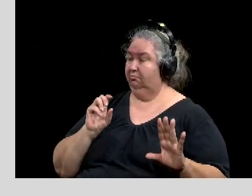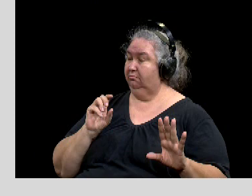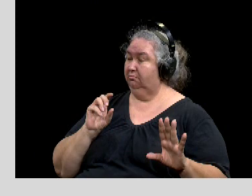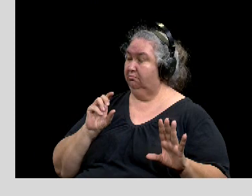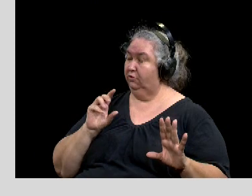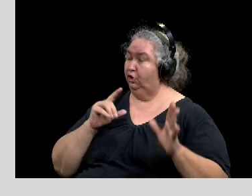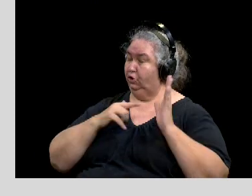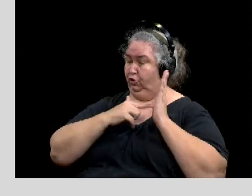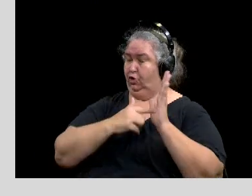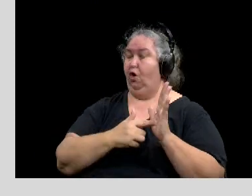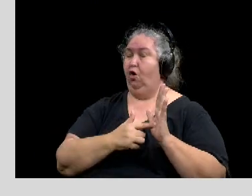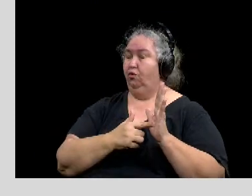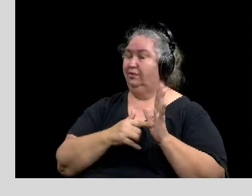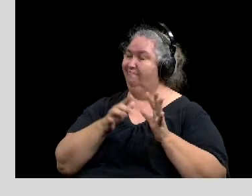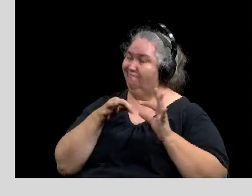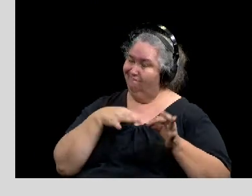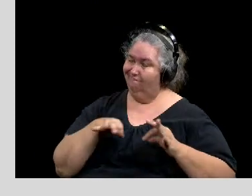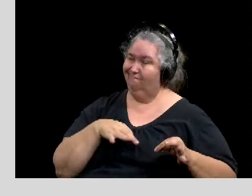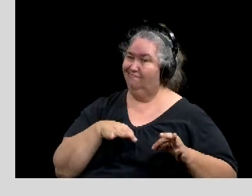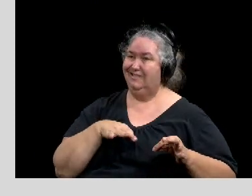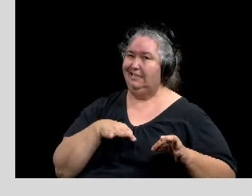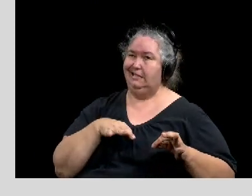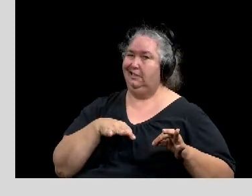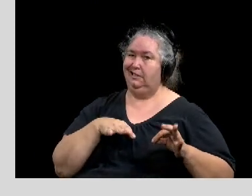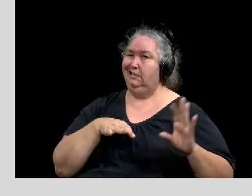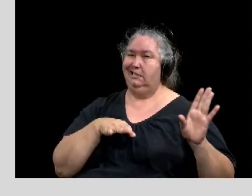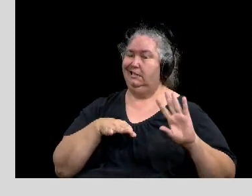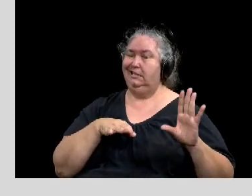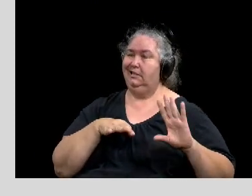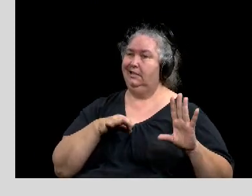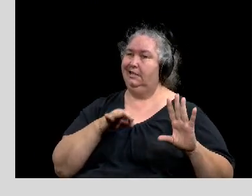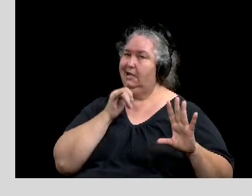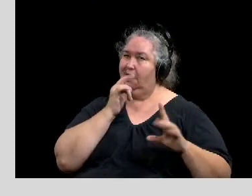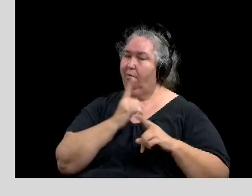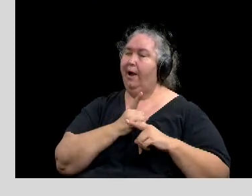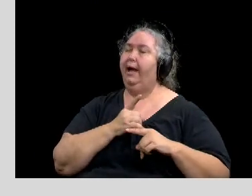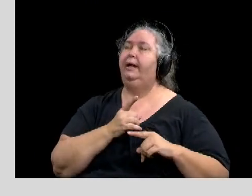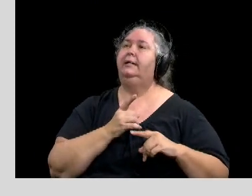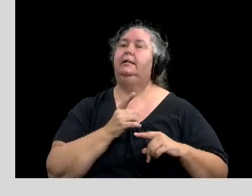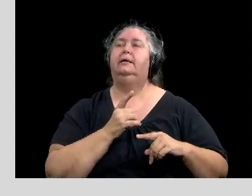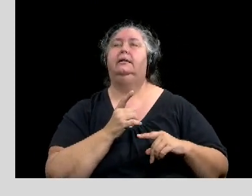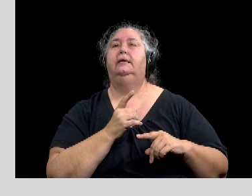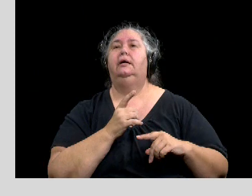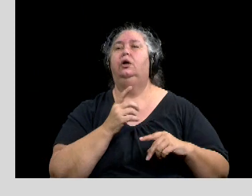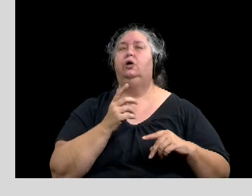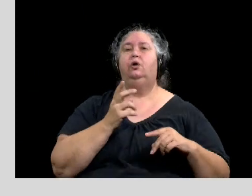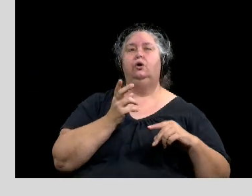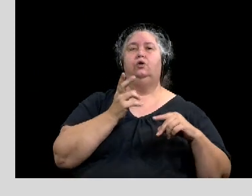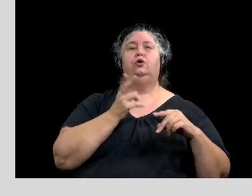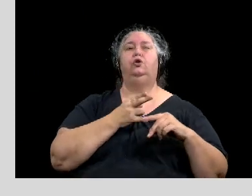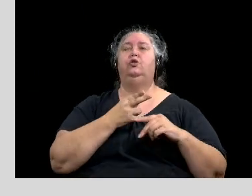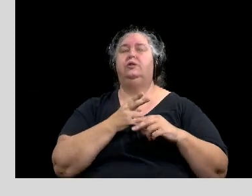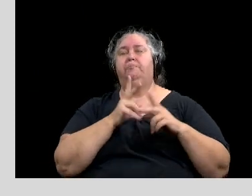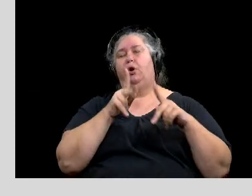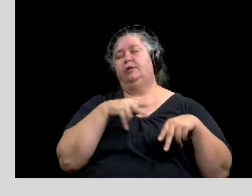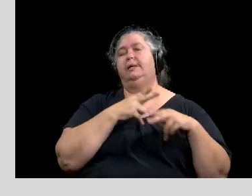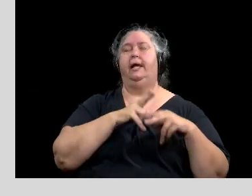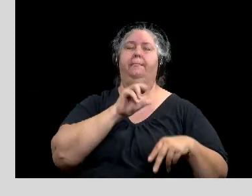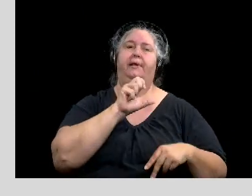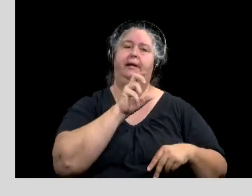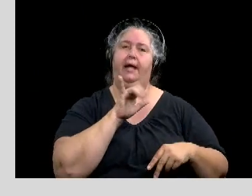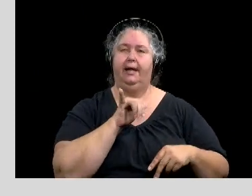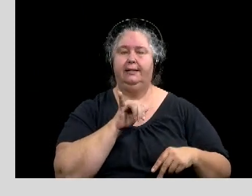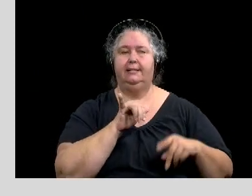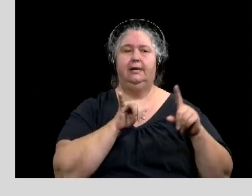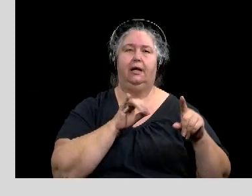think explains how that's just not the case. It uses an individual named Casey. Casey was exposed to